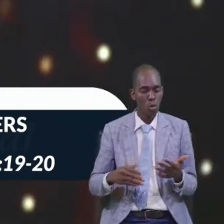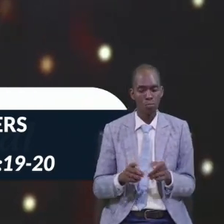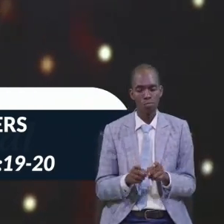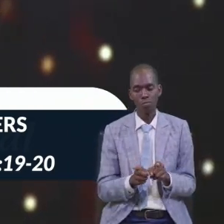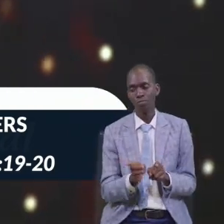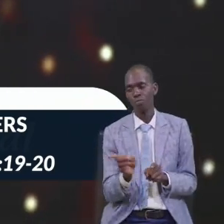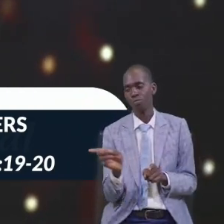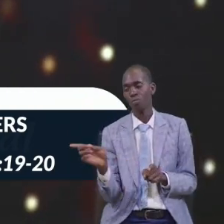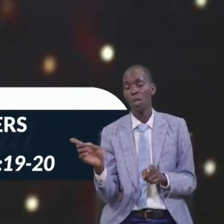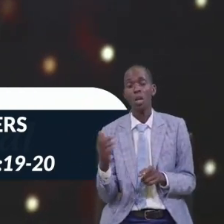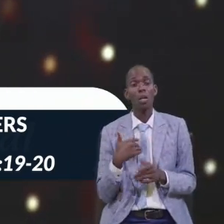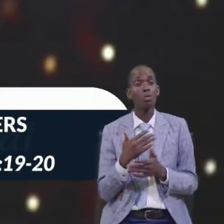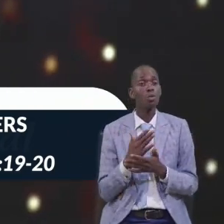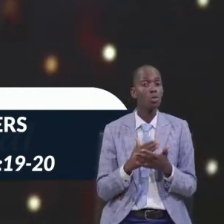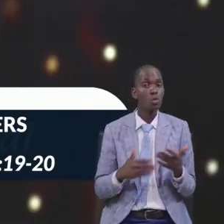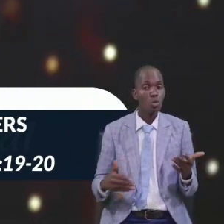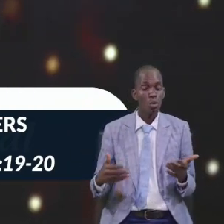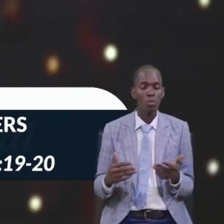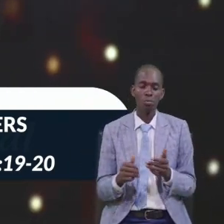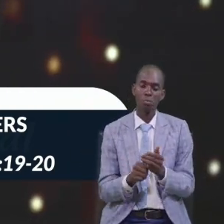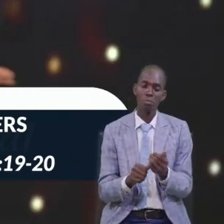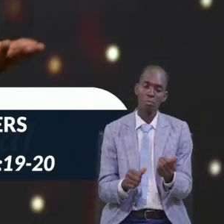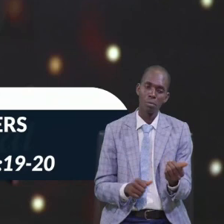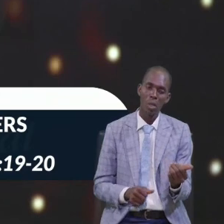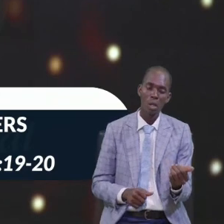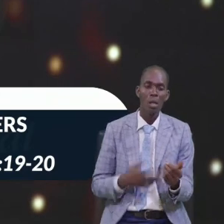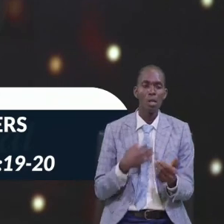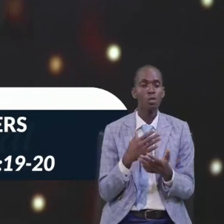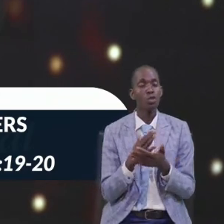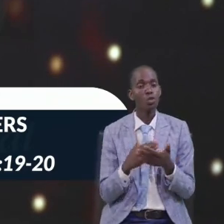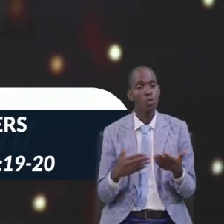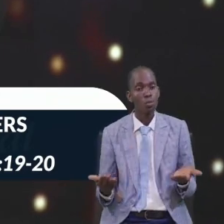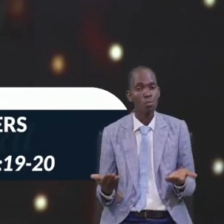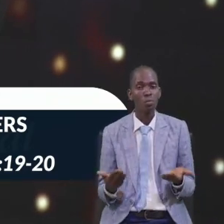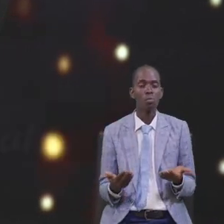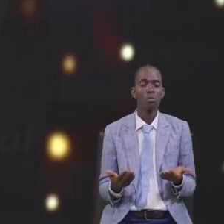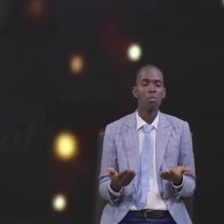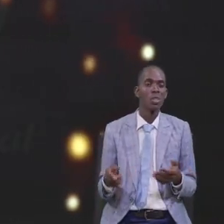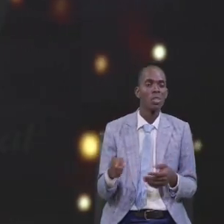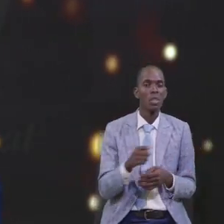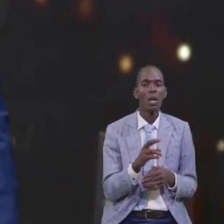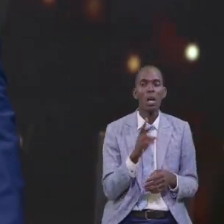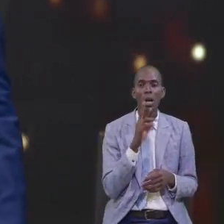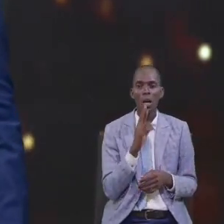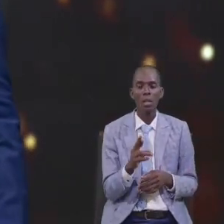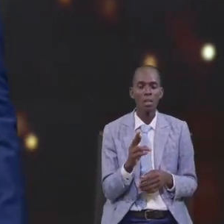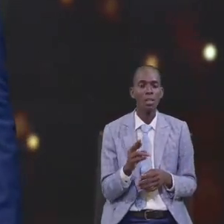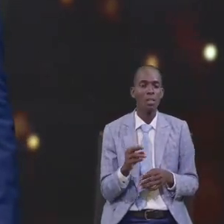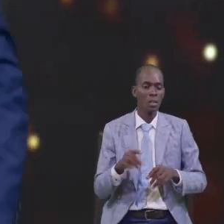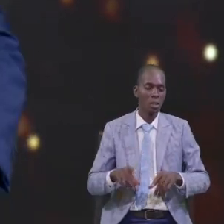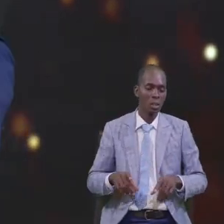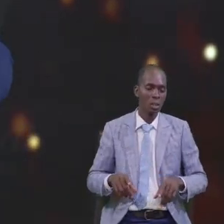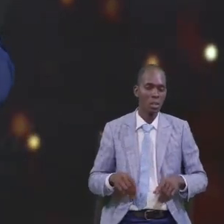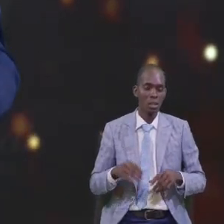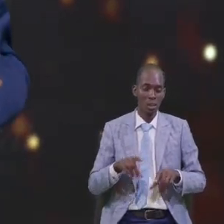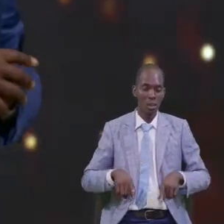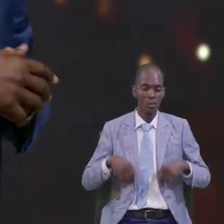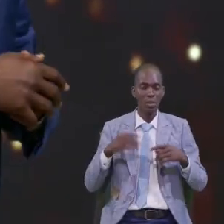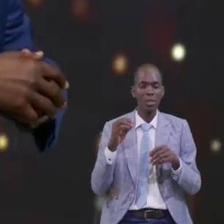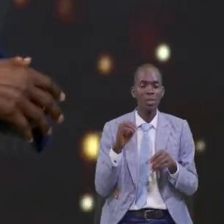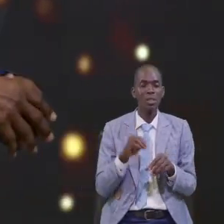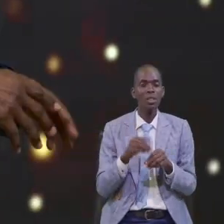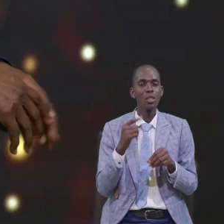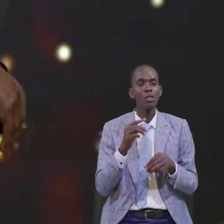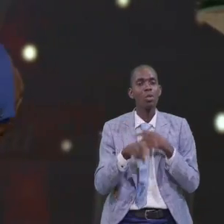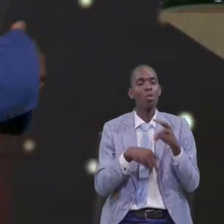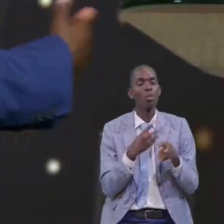away, and some backslide, and some they are living the wilderness life. That's the